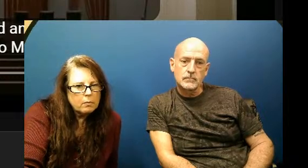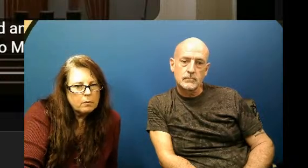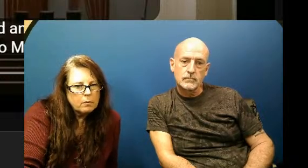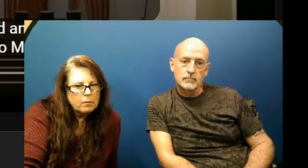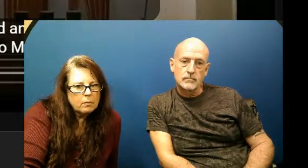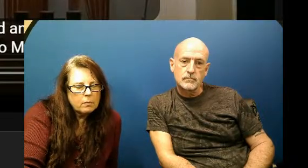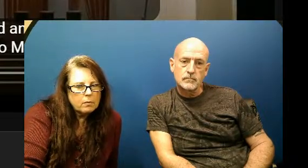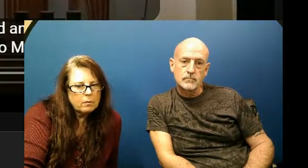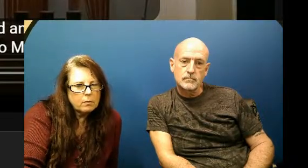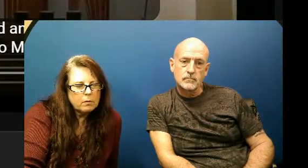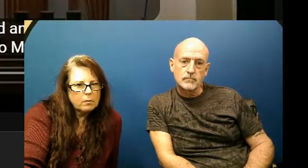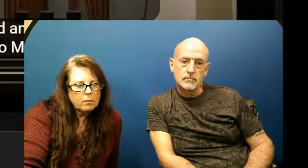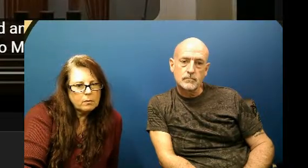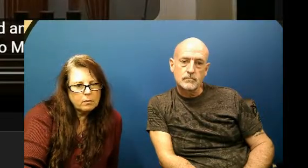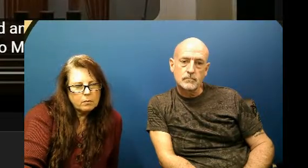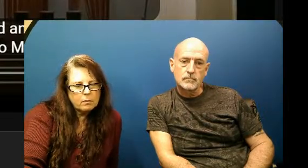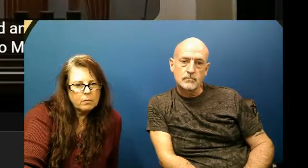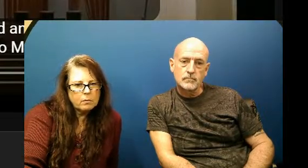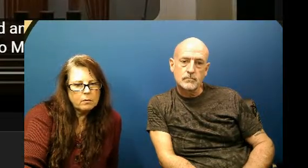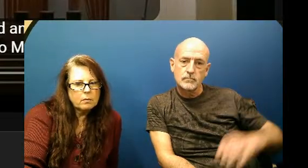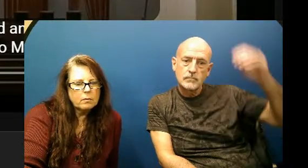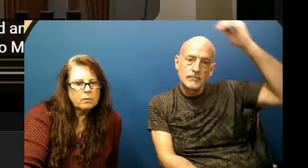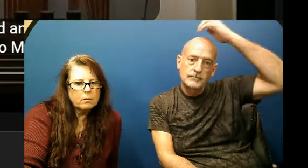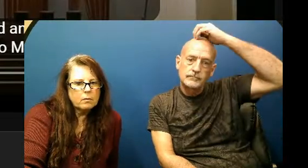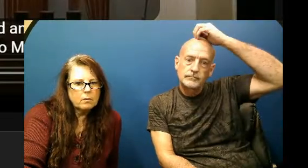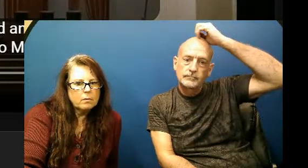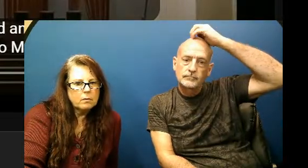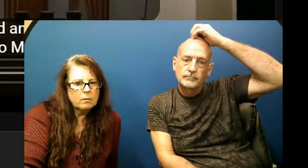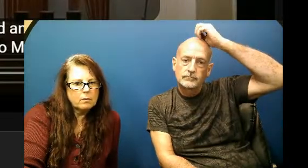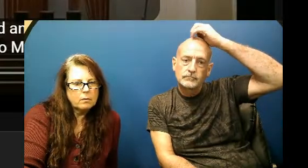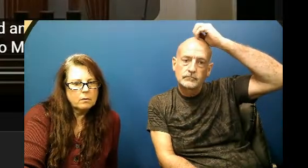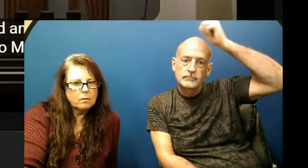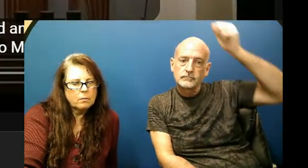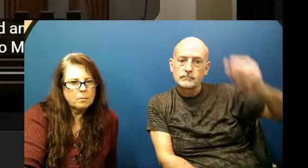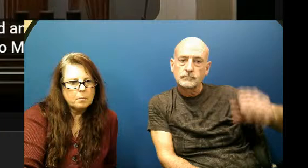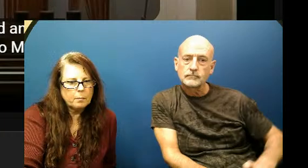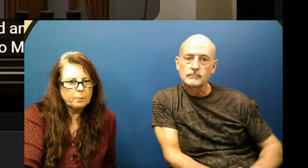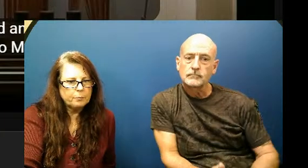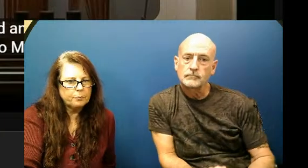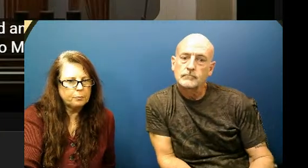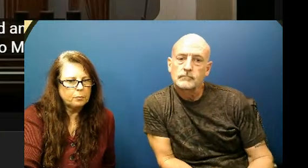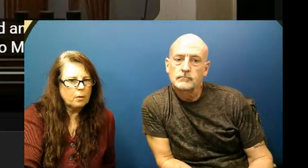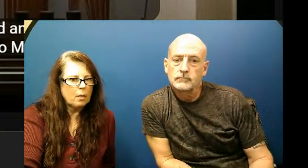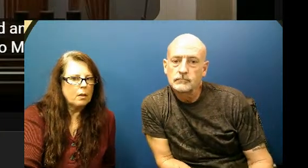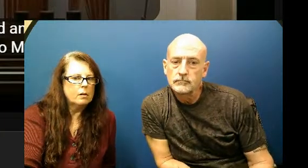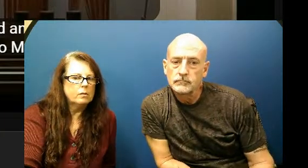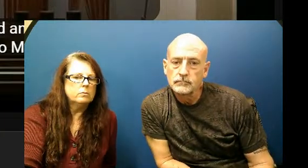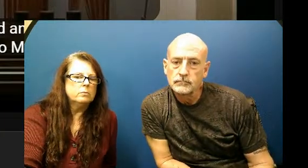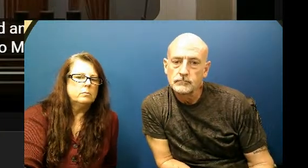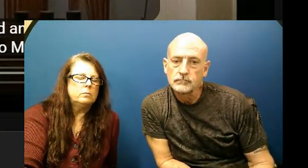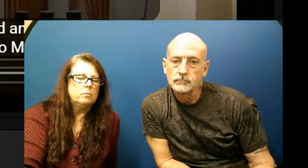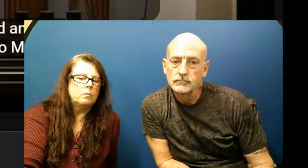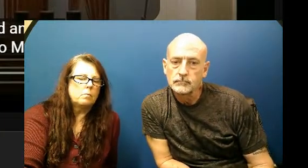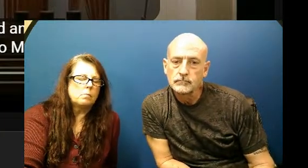that regulating a company should be, others' expression should be treated as